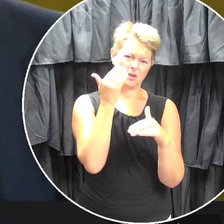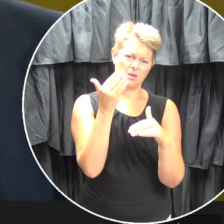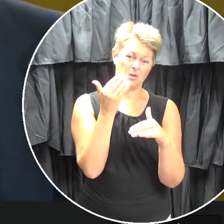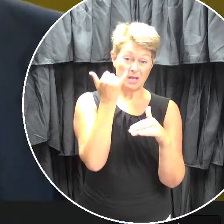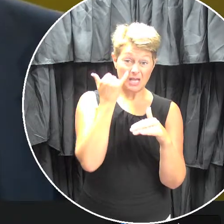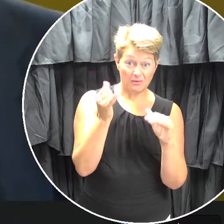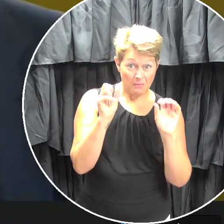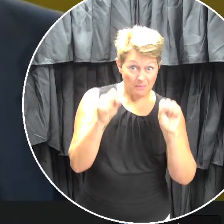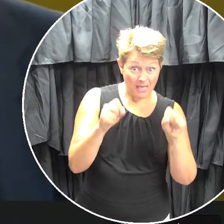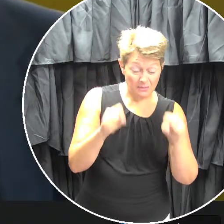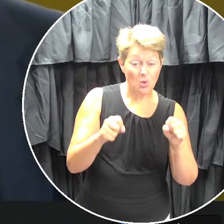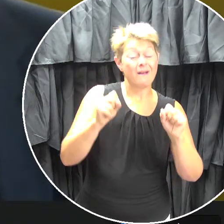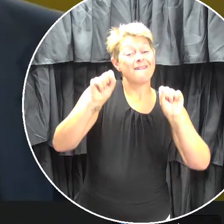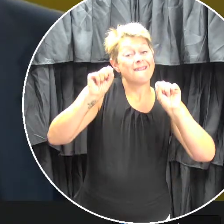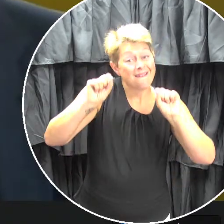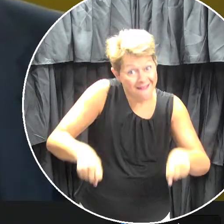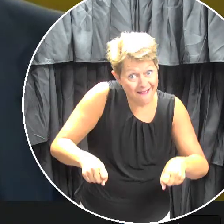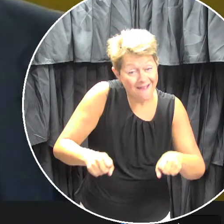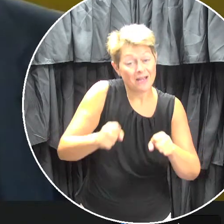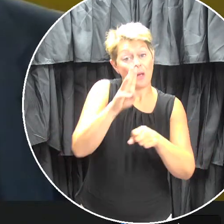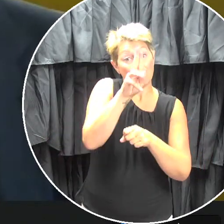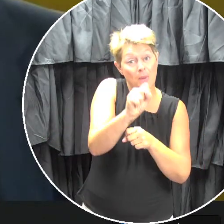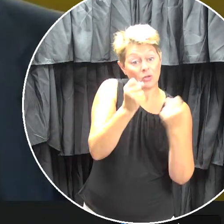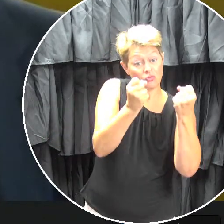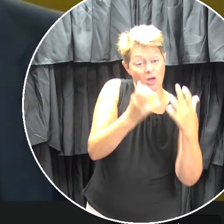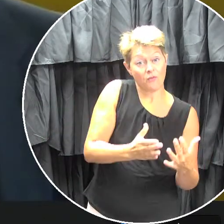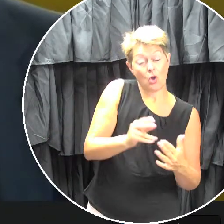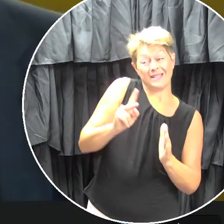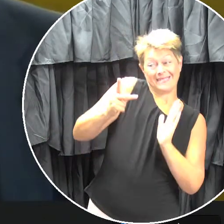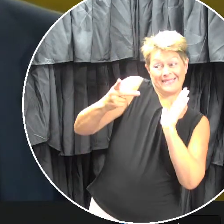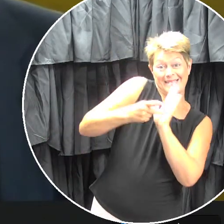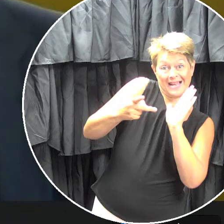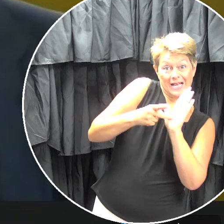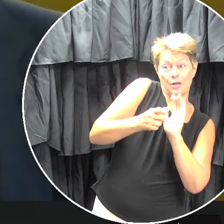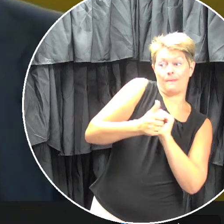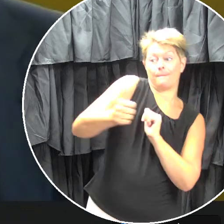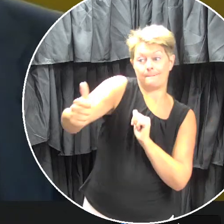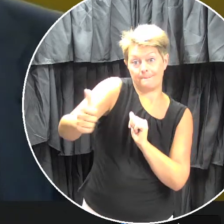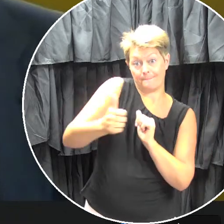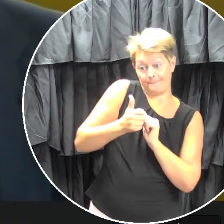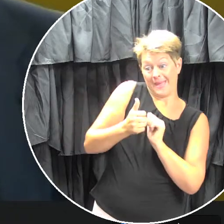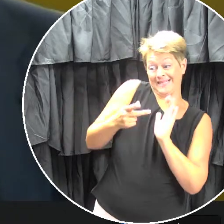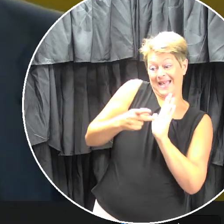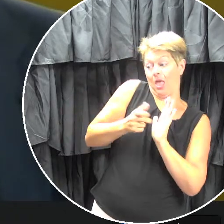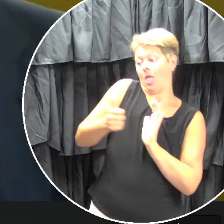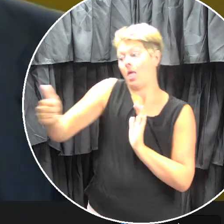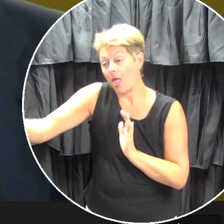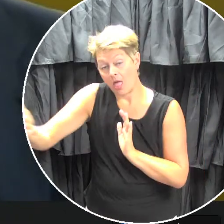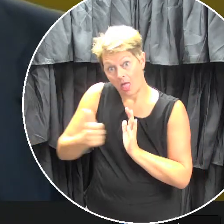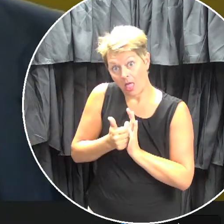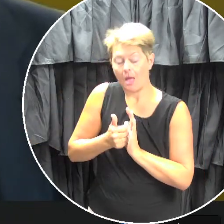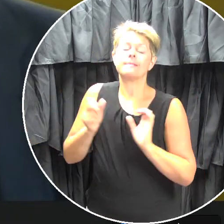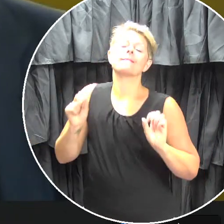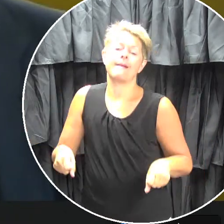back and do a second loop or something like along those lines, depending on the local conditions, we're open